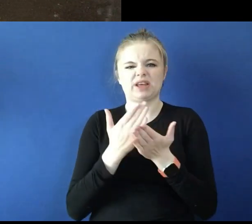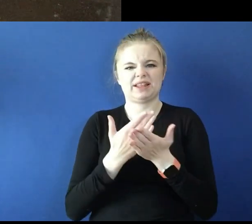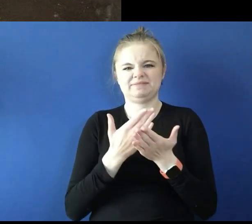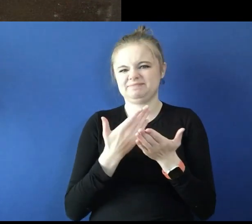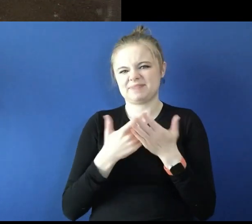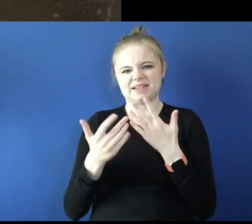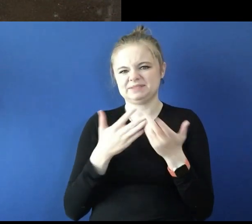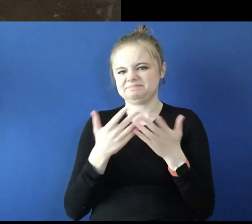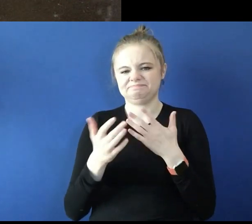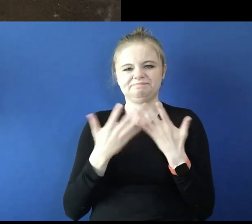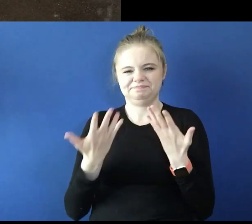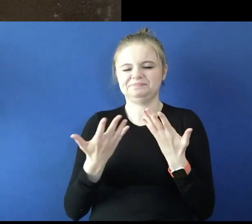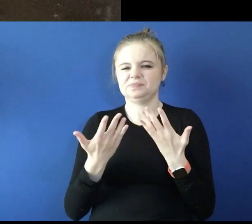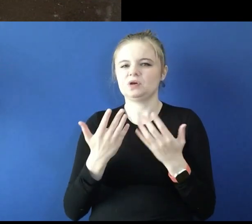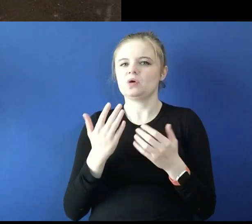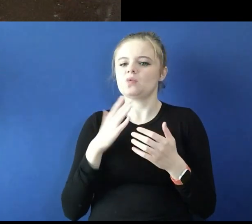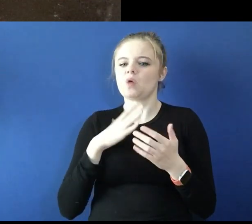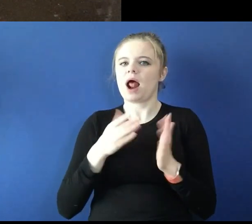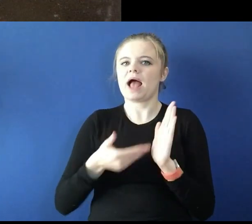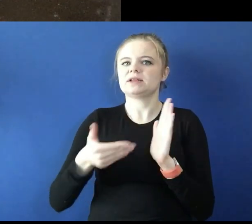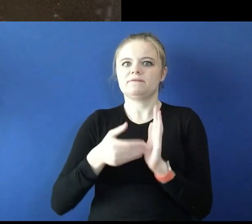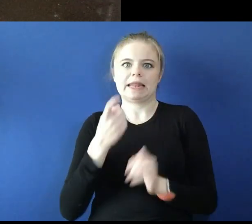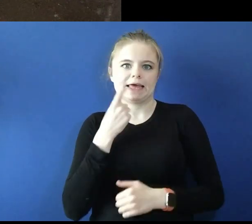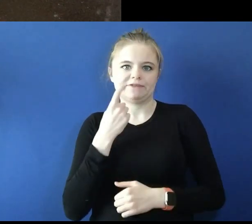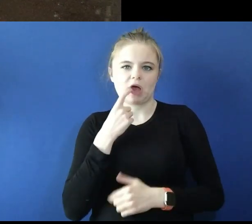that's all about just giving some flavour.